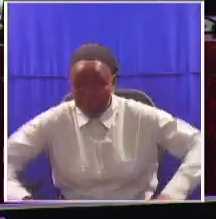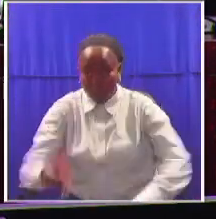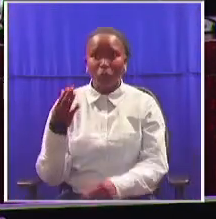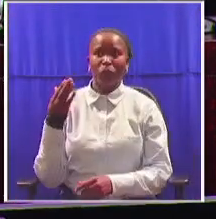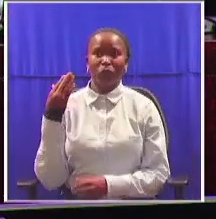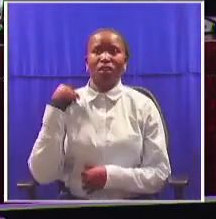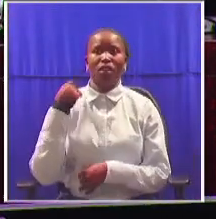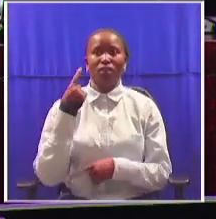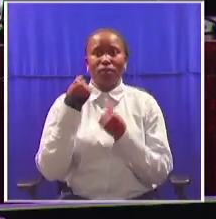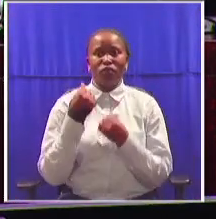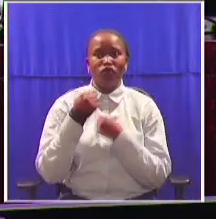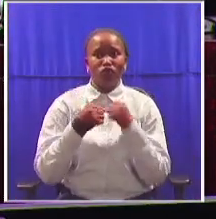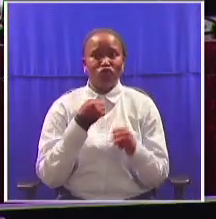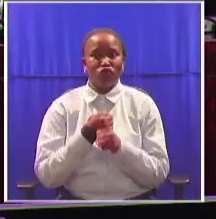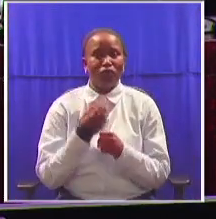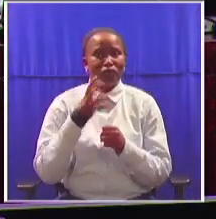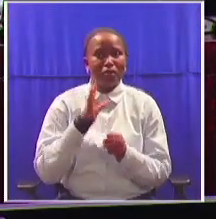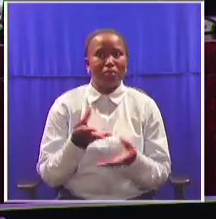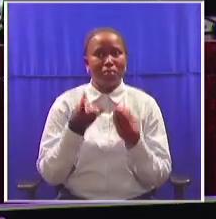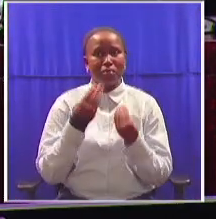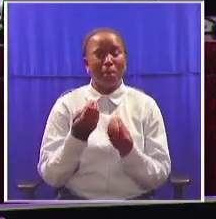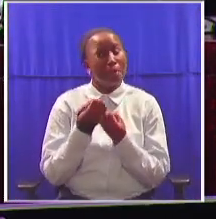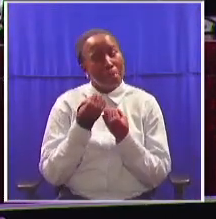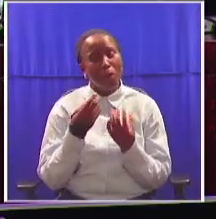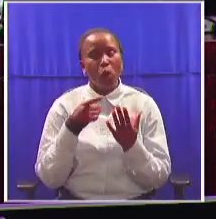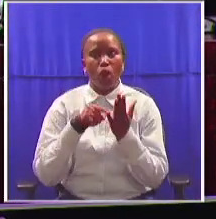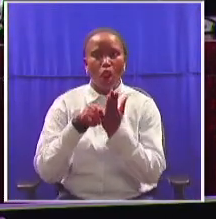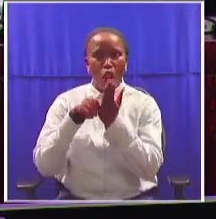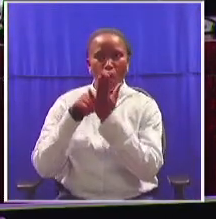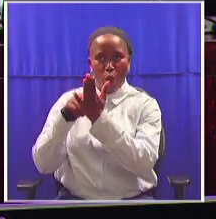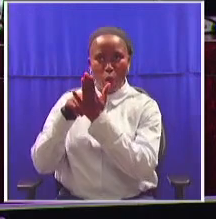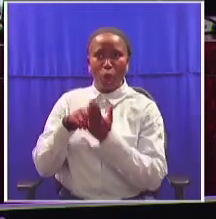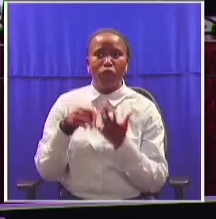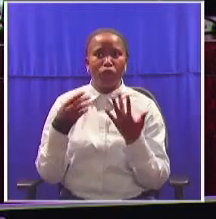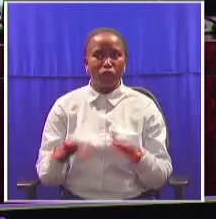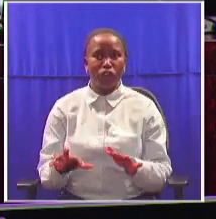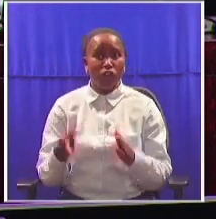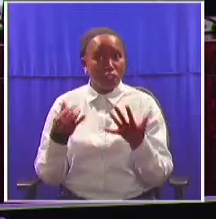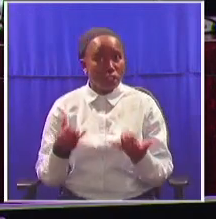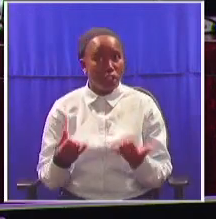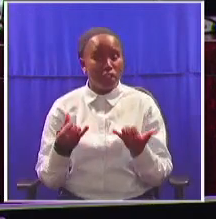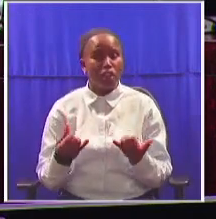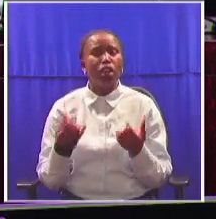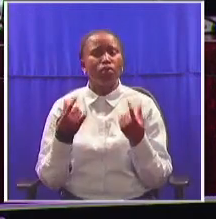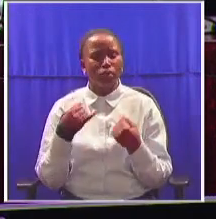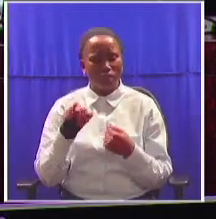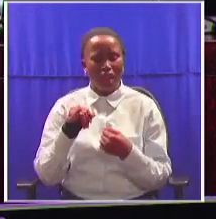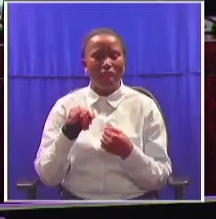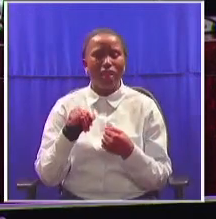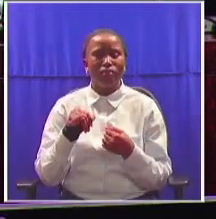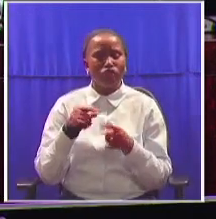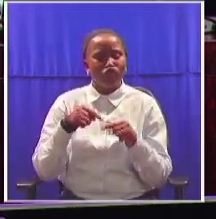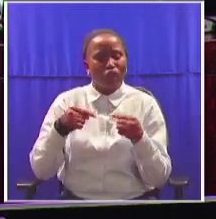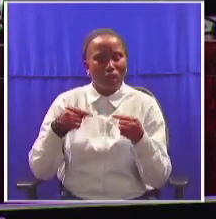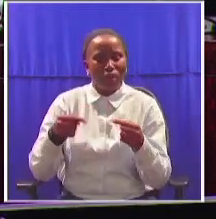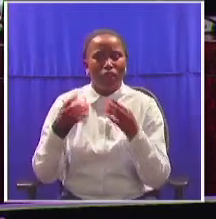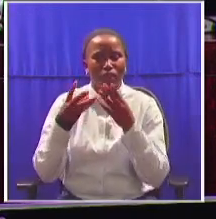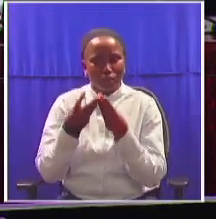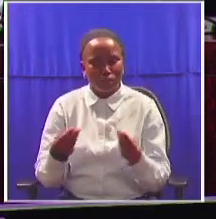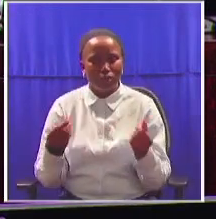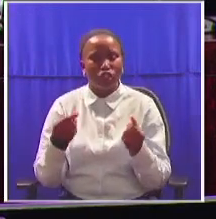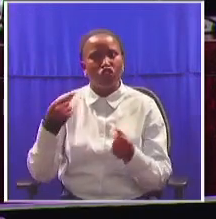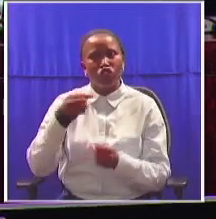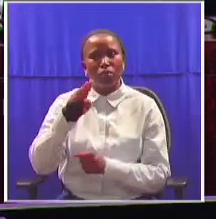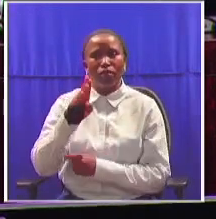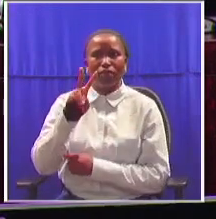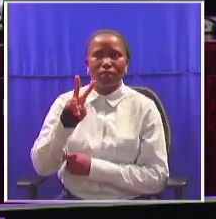provided massive loans. We are pursuing our struggle against gender-based violence at a continental level